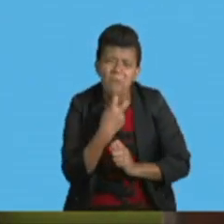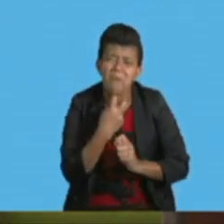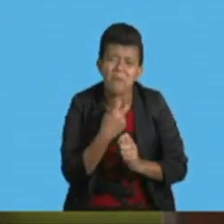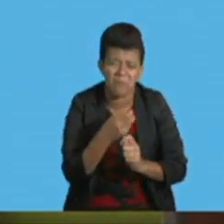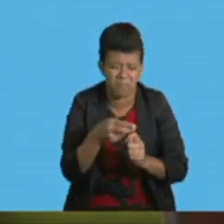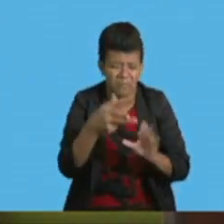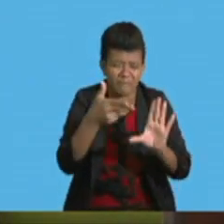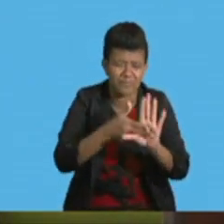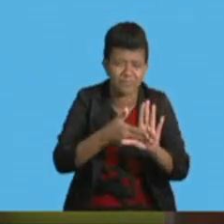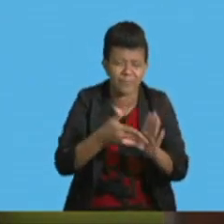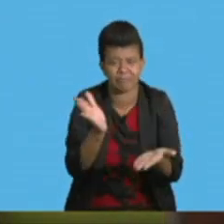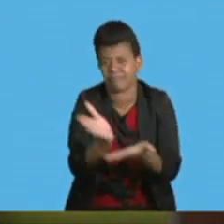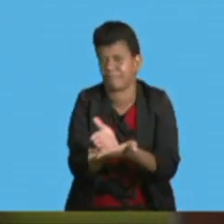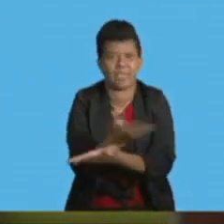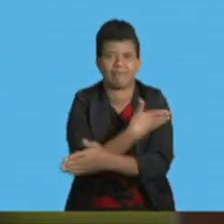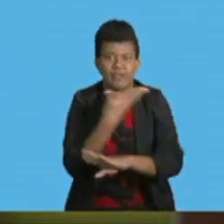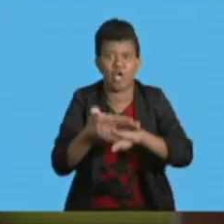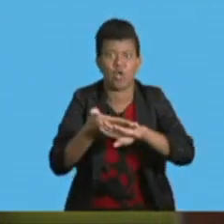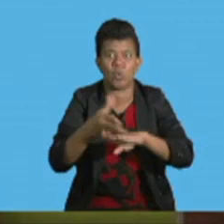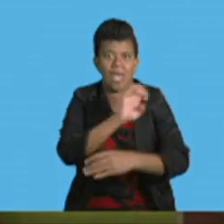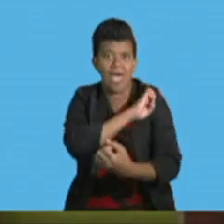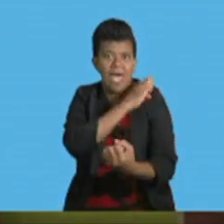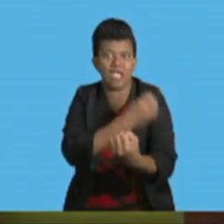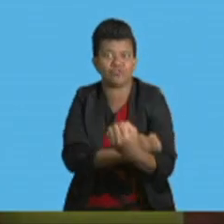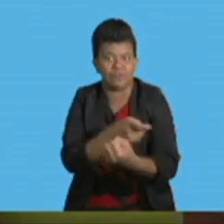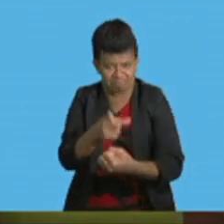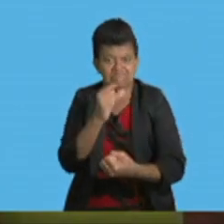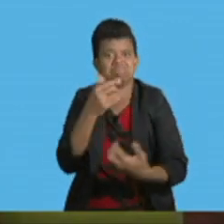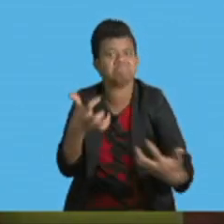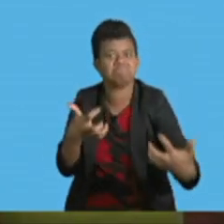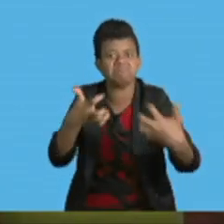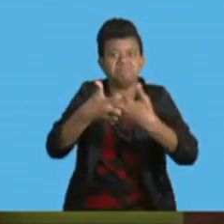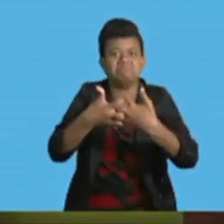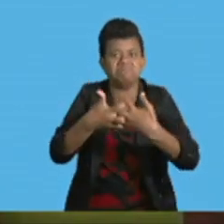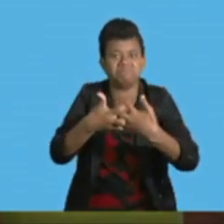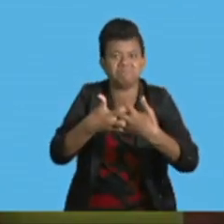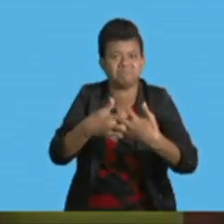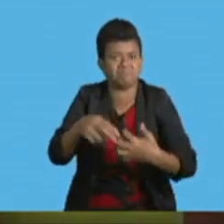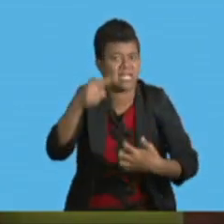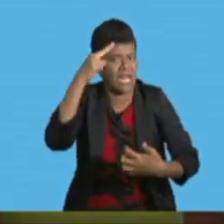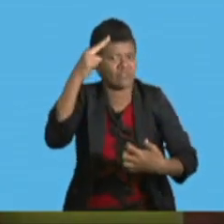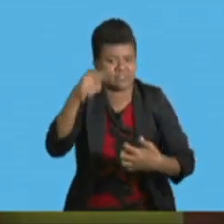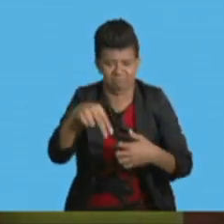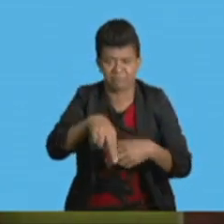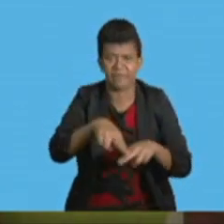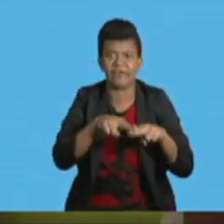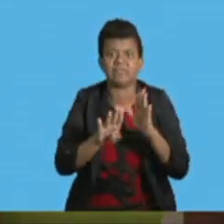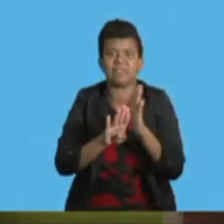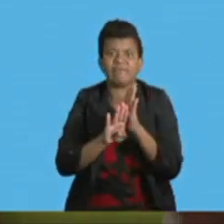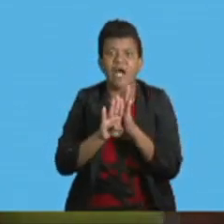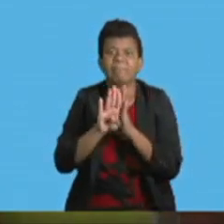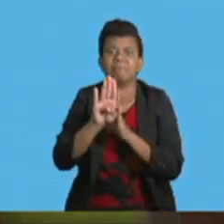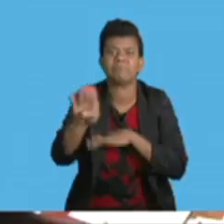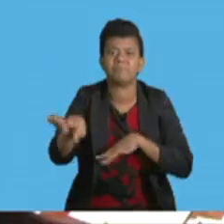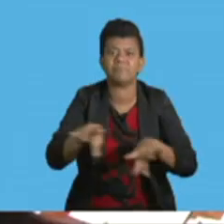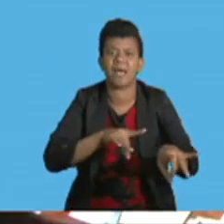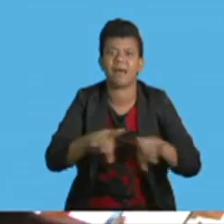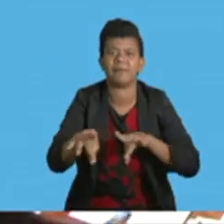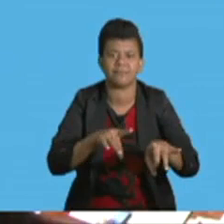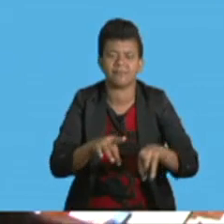And this is consistent and in line with the targets set out in our National Development Plan. Thank you, Mr. Speaker, sir.